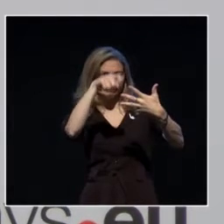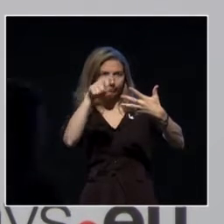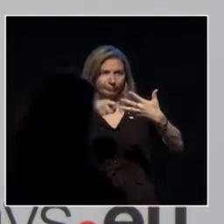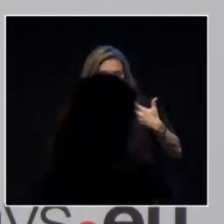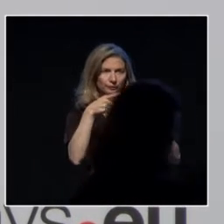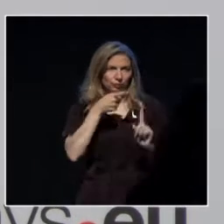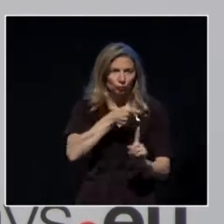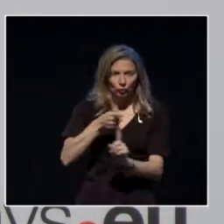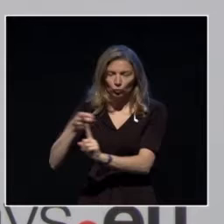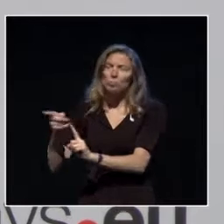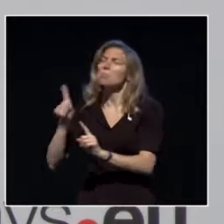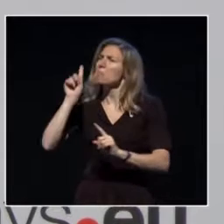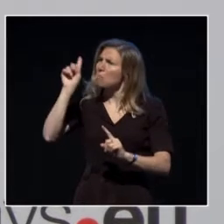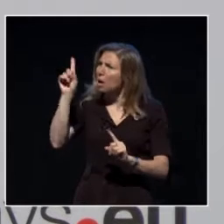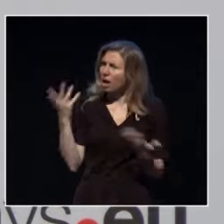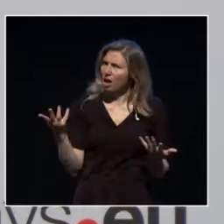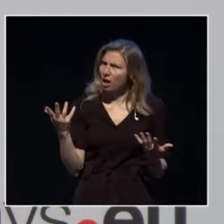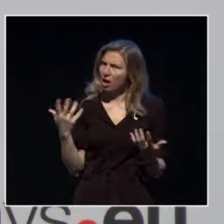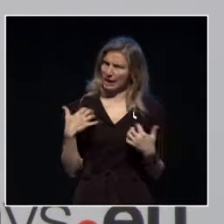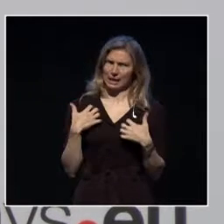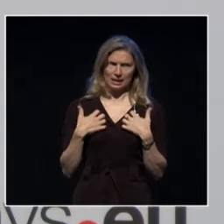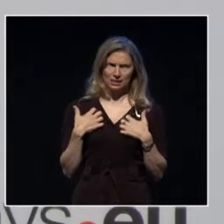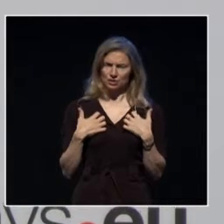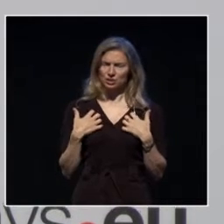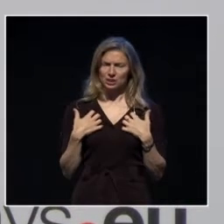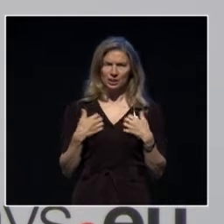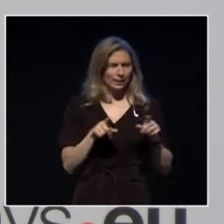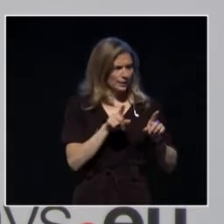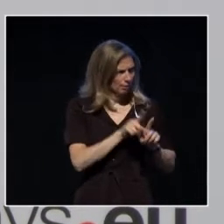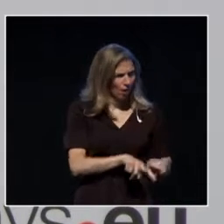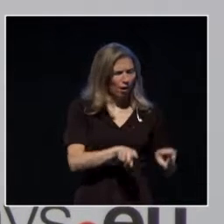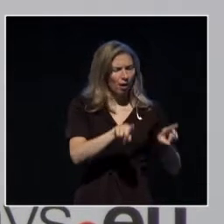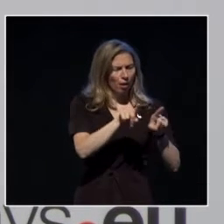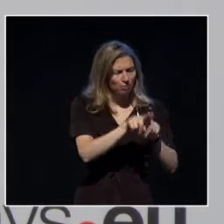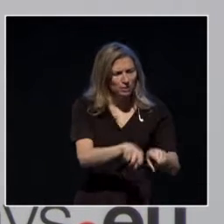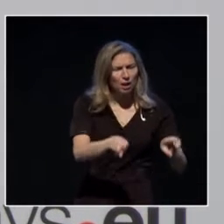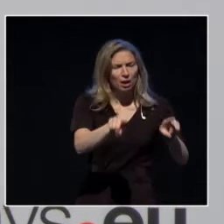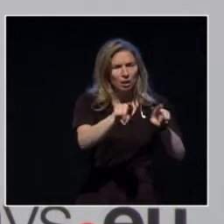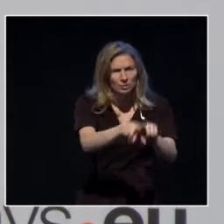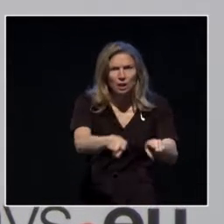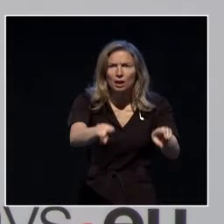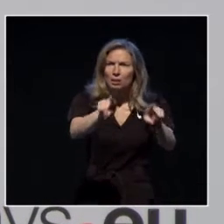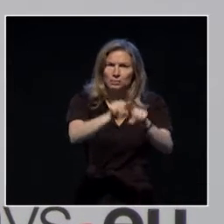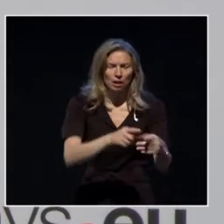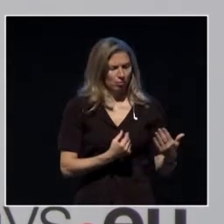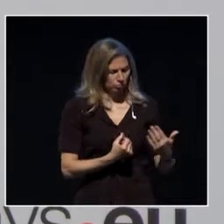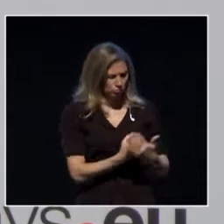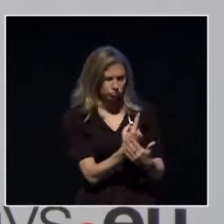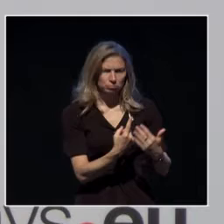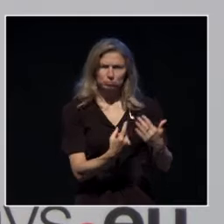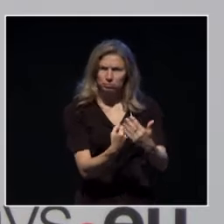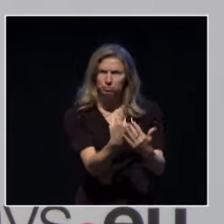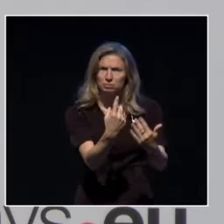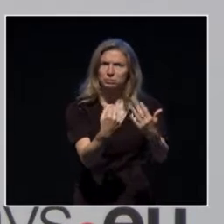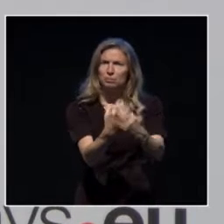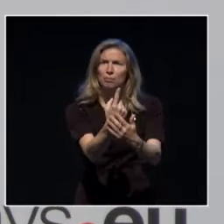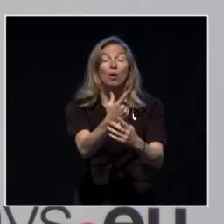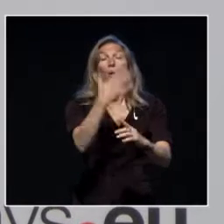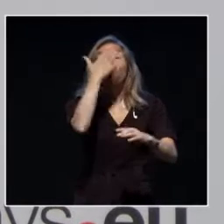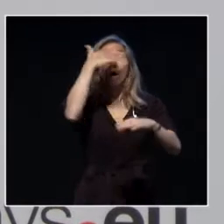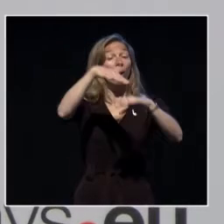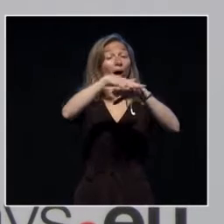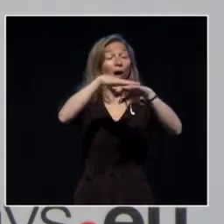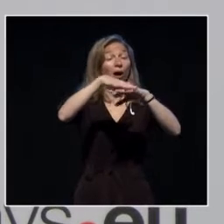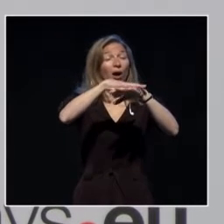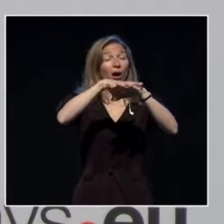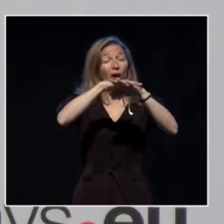these patterns replicate over time and across countries. There are deeper reasons for them. And the same is true, by the